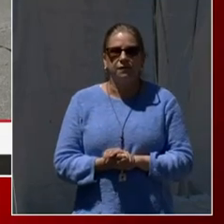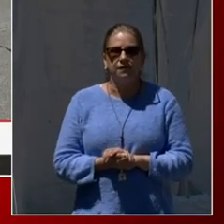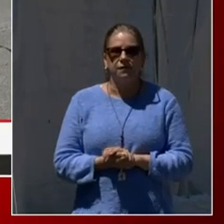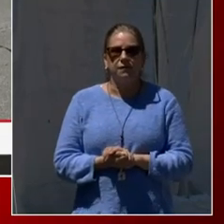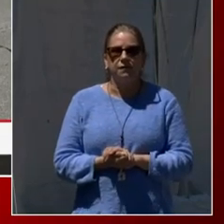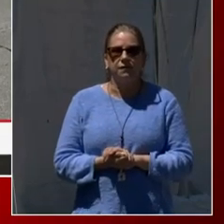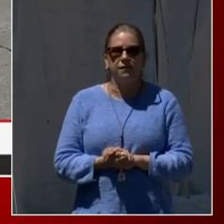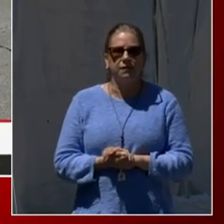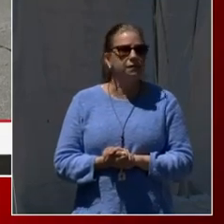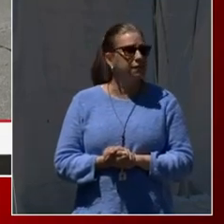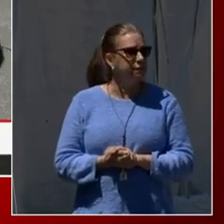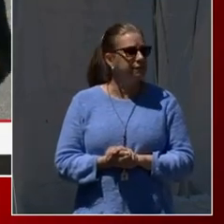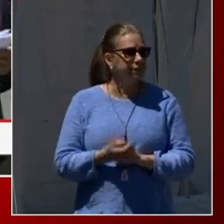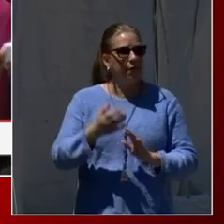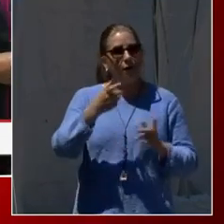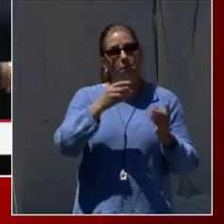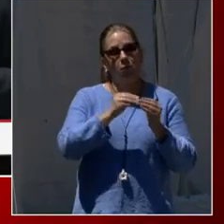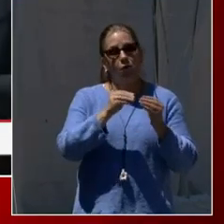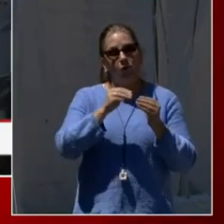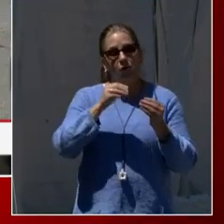responding, encountered.